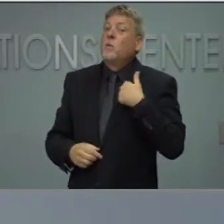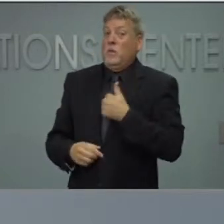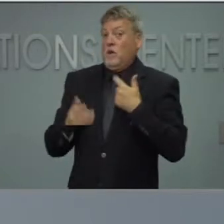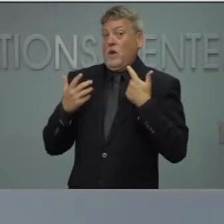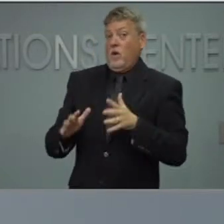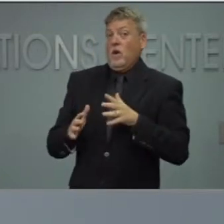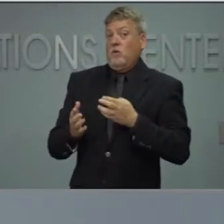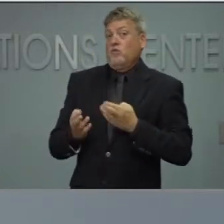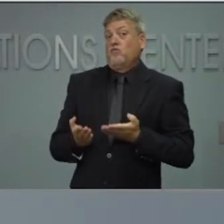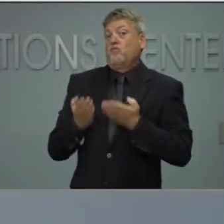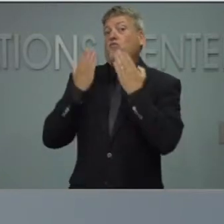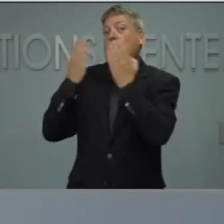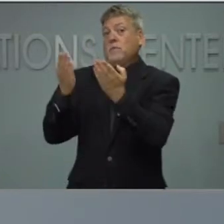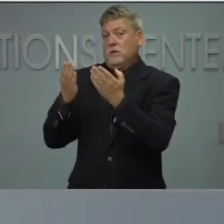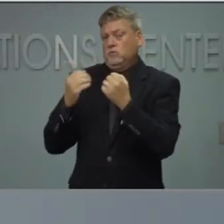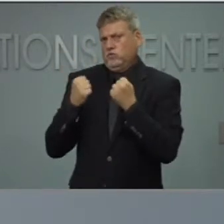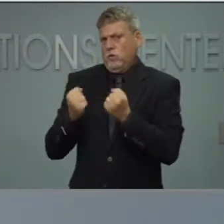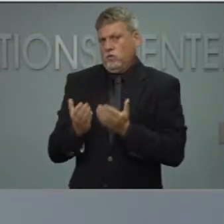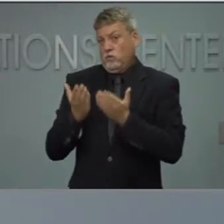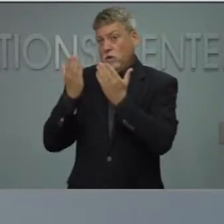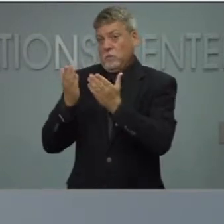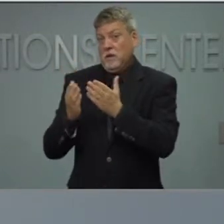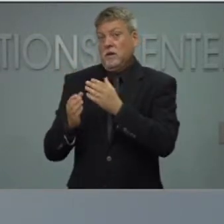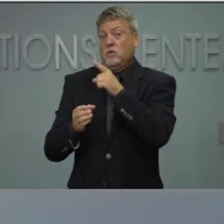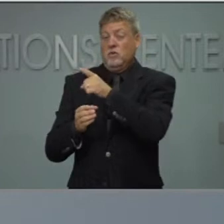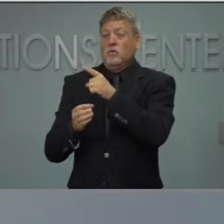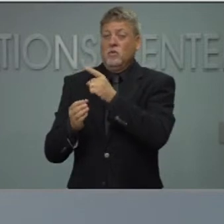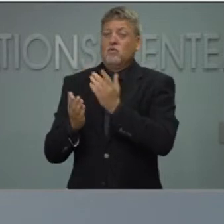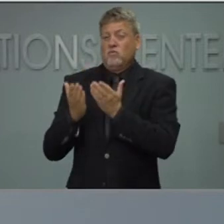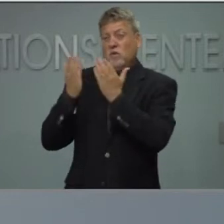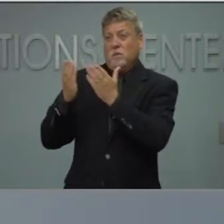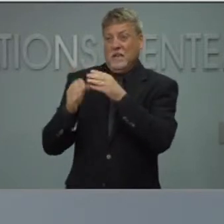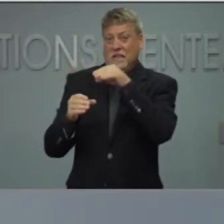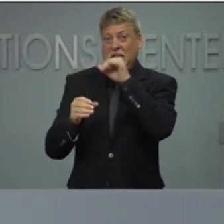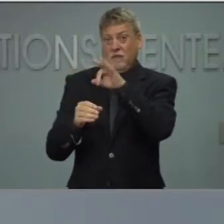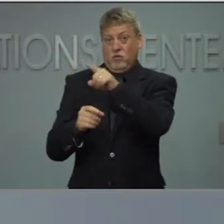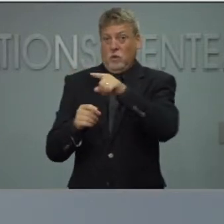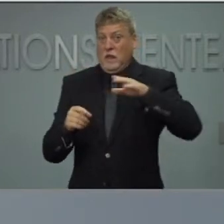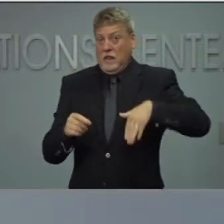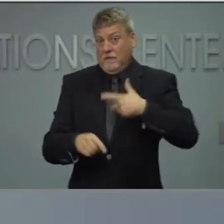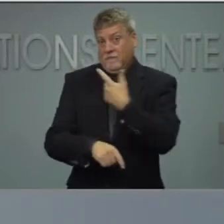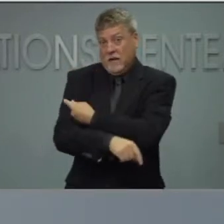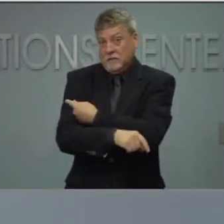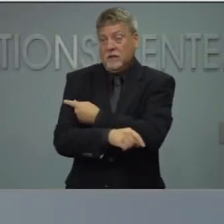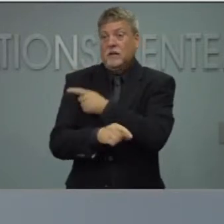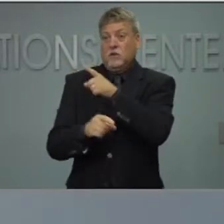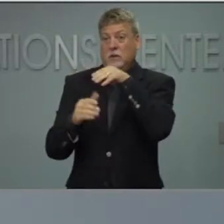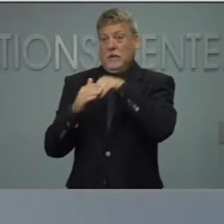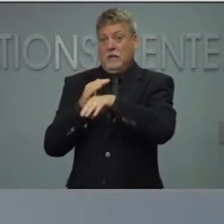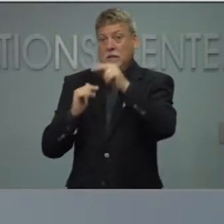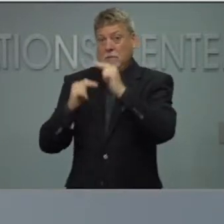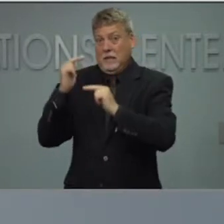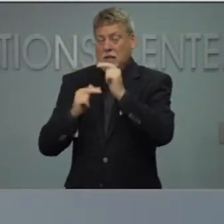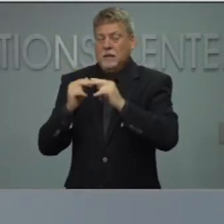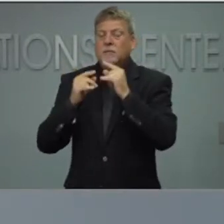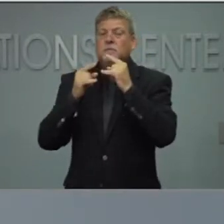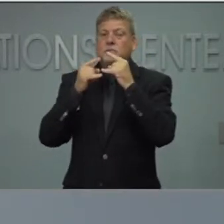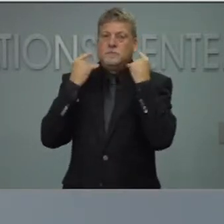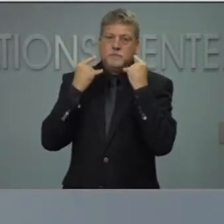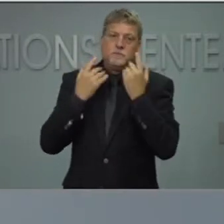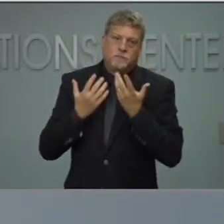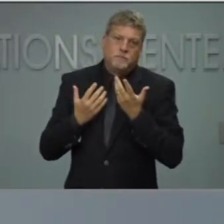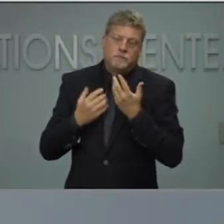mask when indoors in public settings. So we are already recommending that. And what I see is a belt and suspenders of